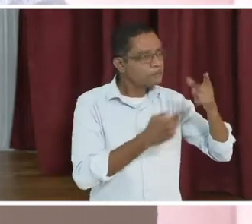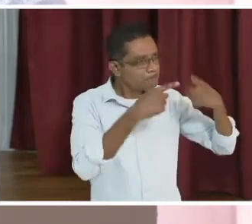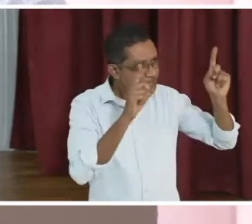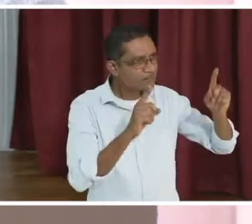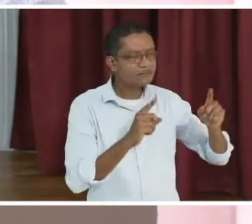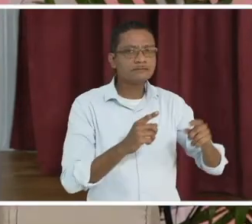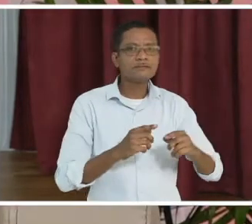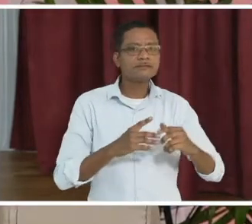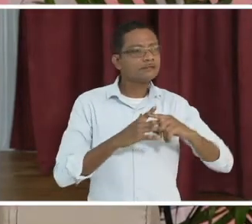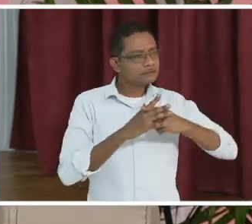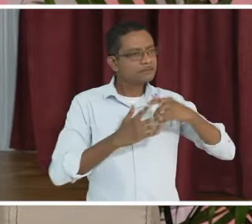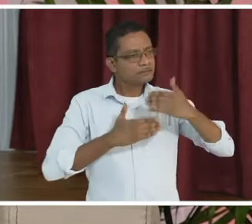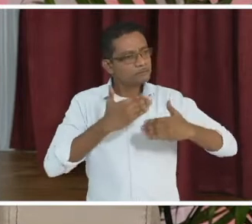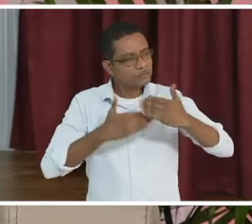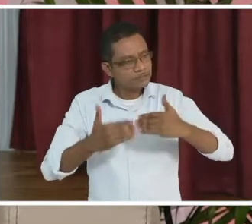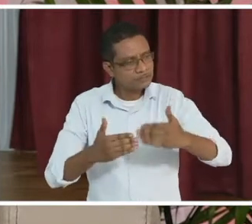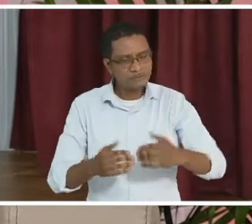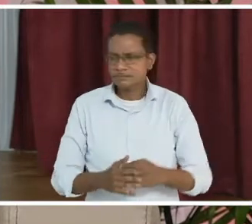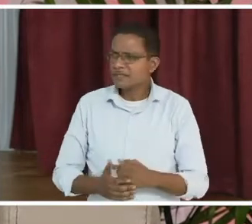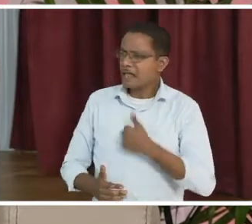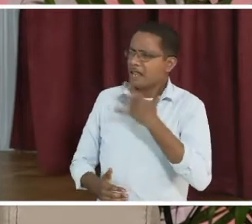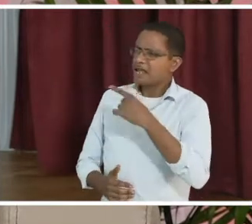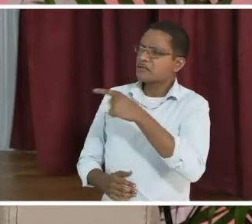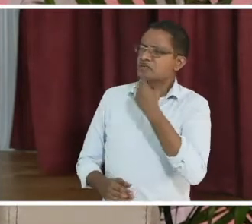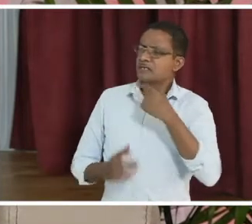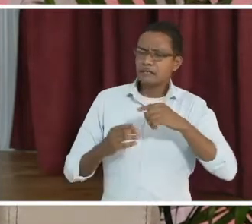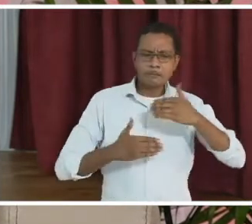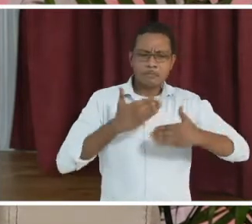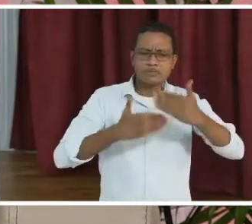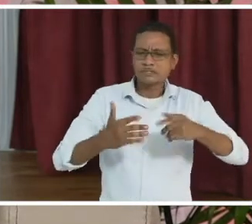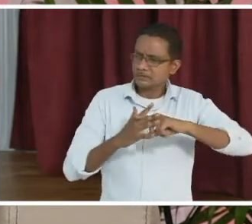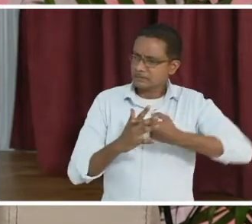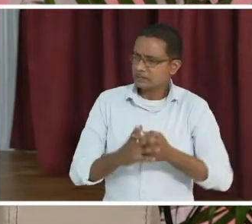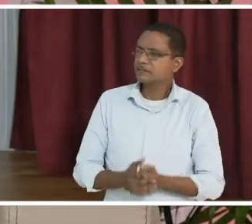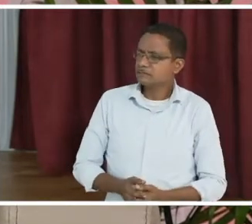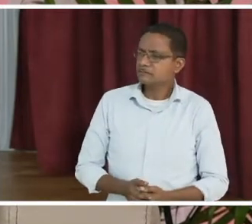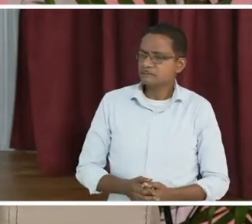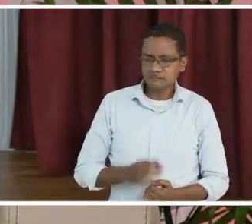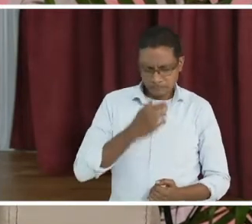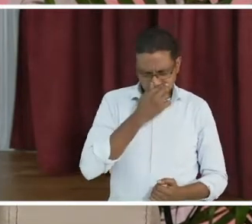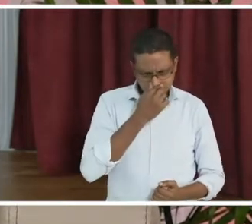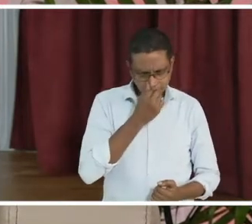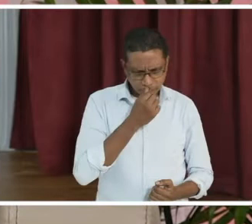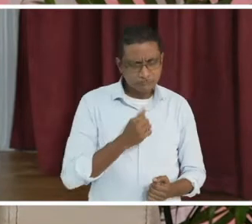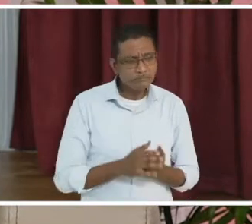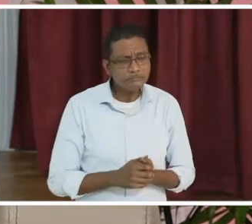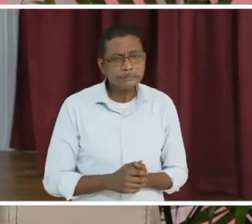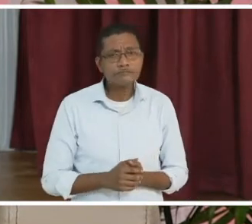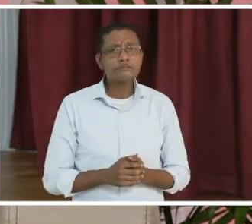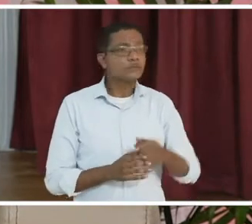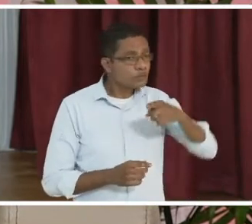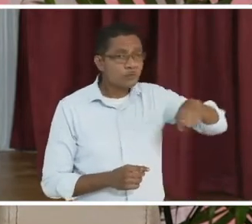like the distinction that it's a process that starts as opposed to a key in hand, which is a common misconception. Yes. But for those of us who have